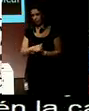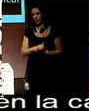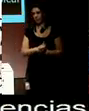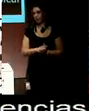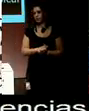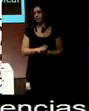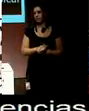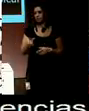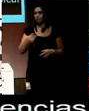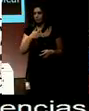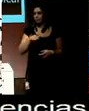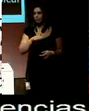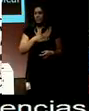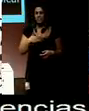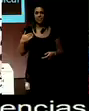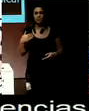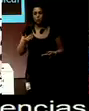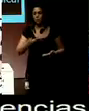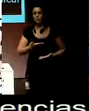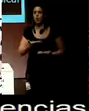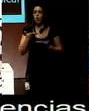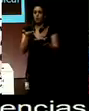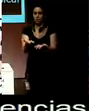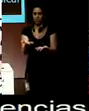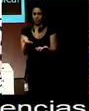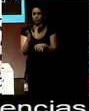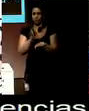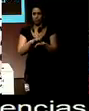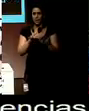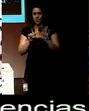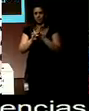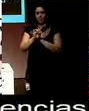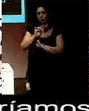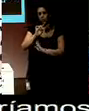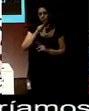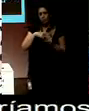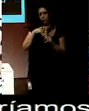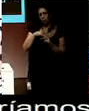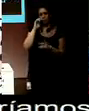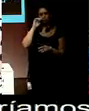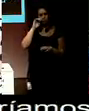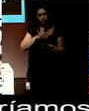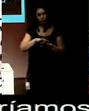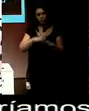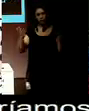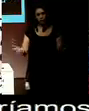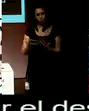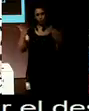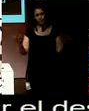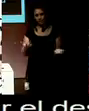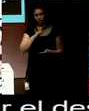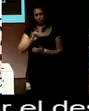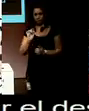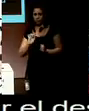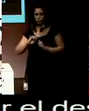those disabled people. In this sense, we want to support the development of tourist